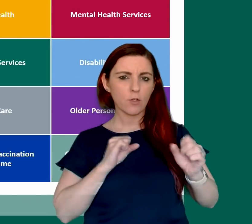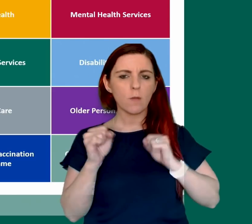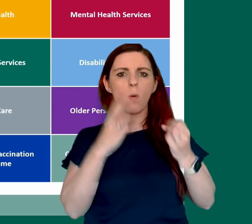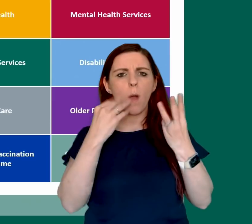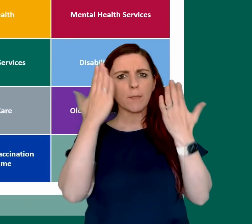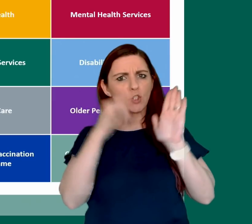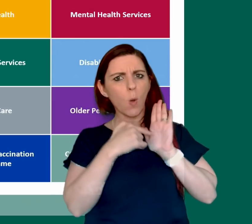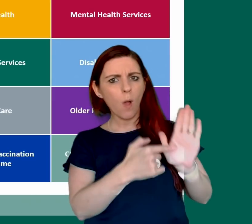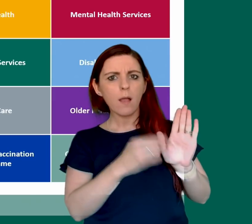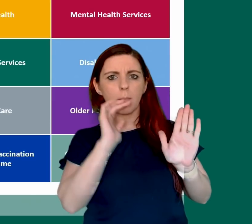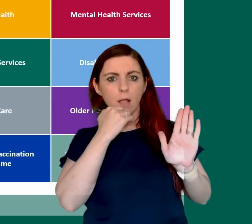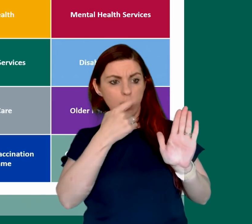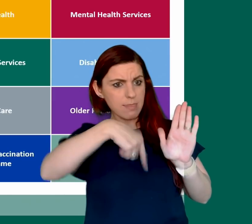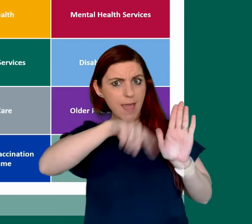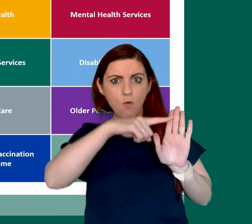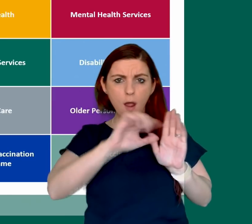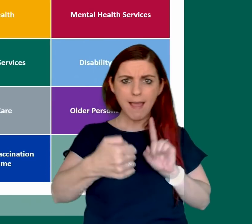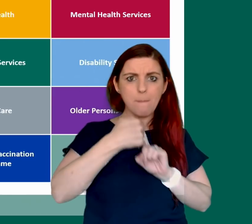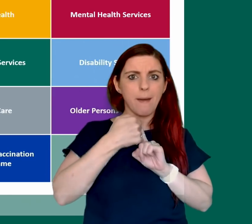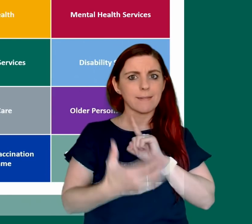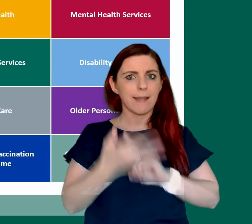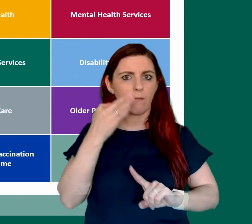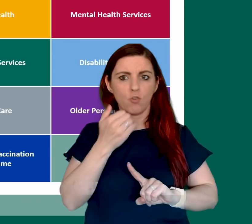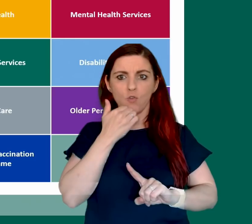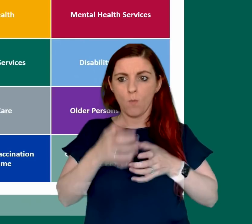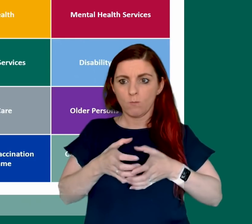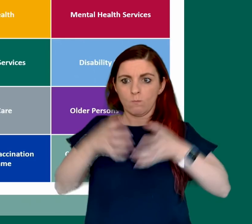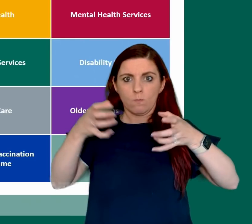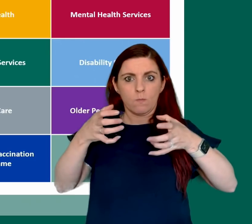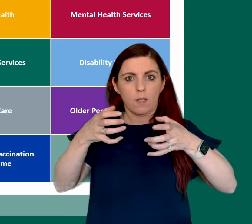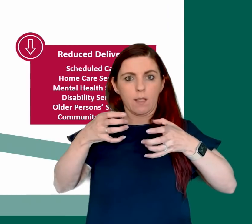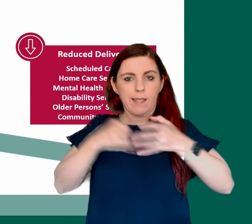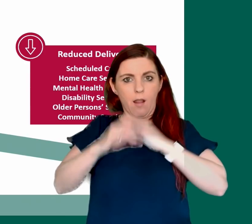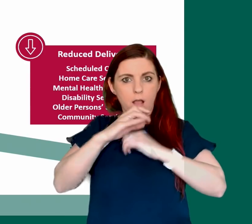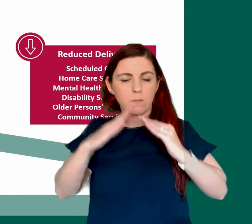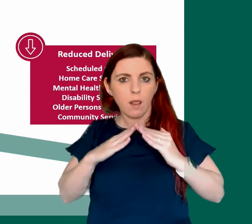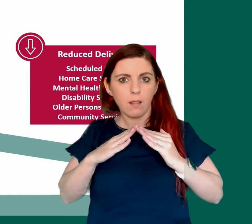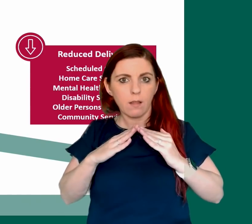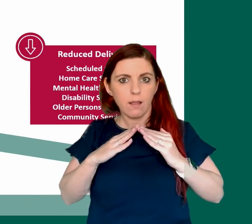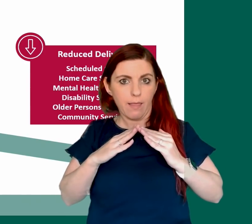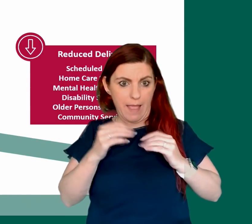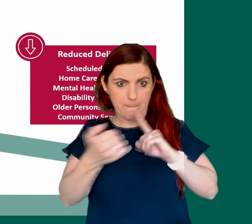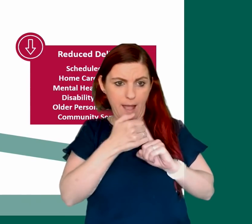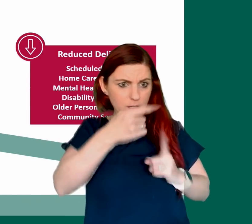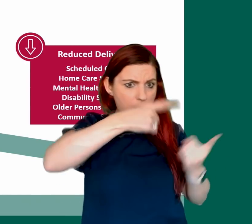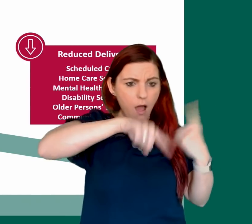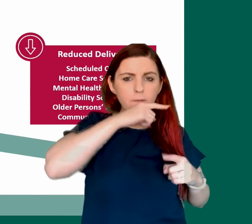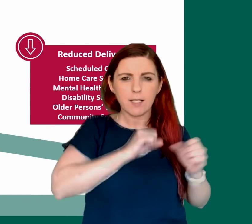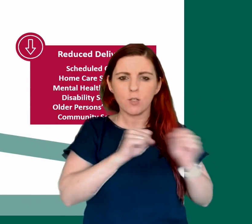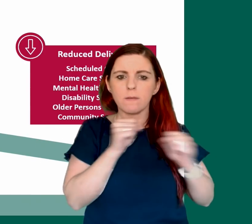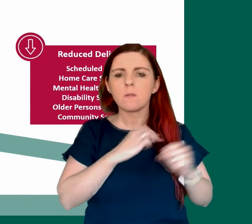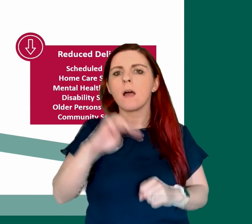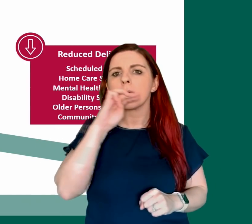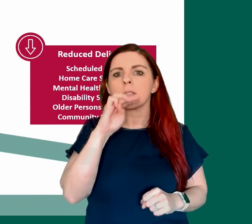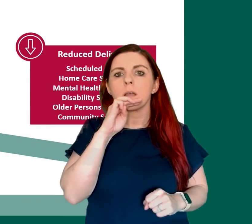say that they are all impacted when we have a surge in our COVID numbers within services. And what that looks like is that as the